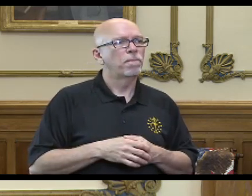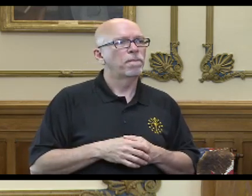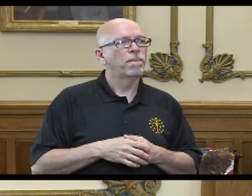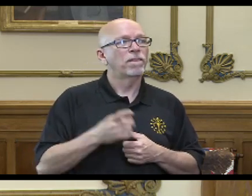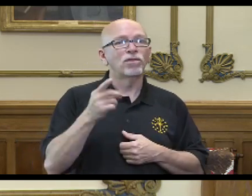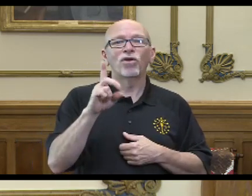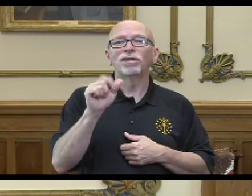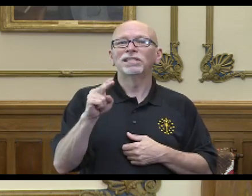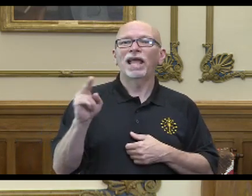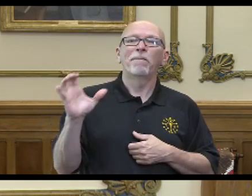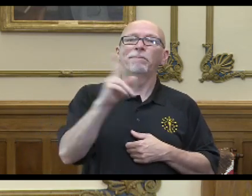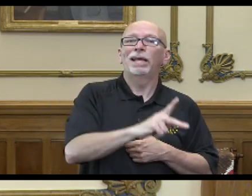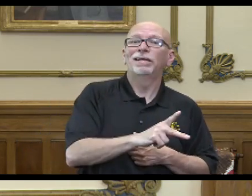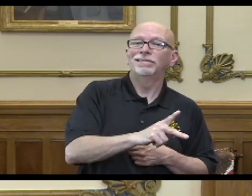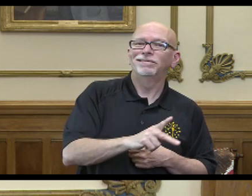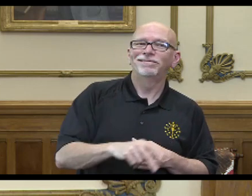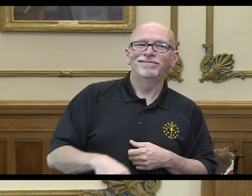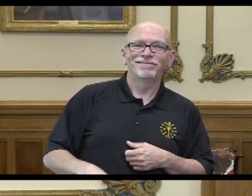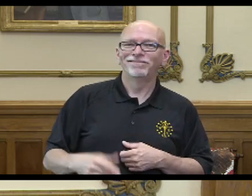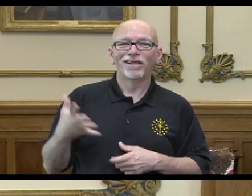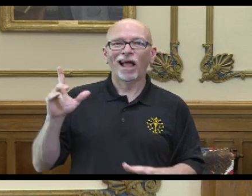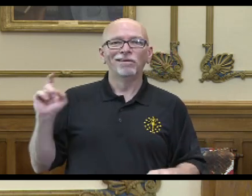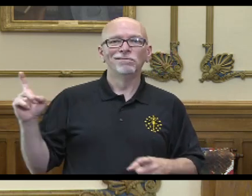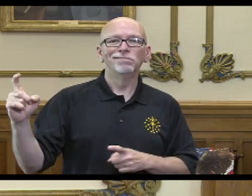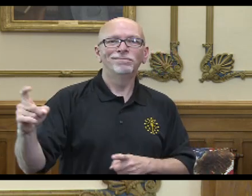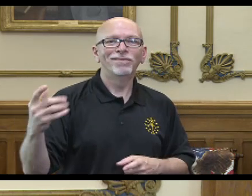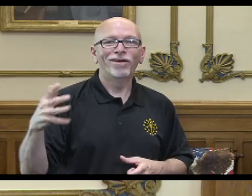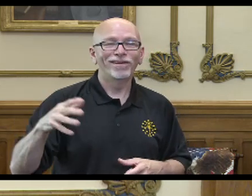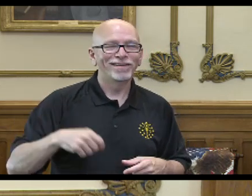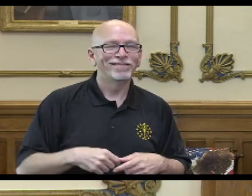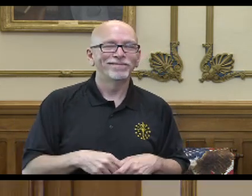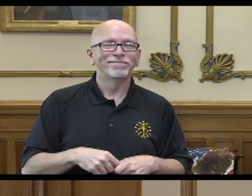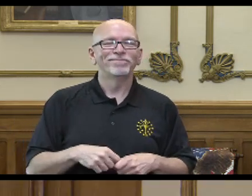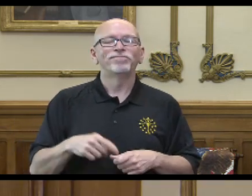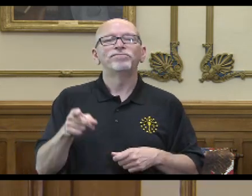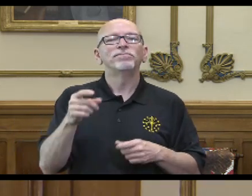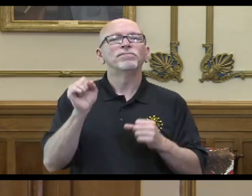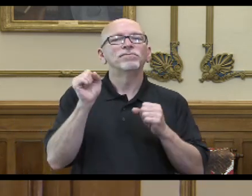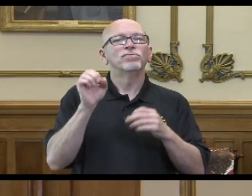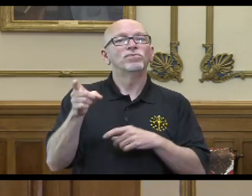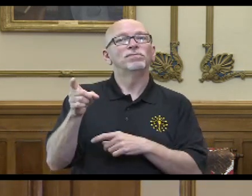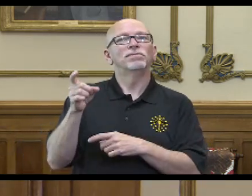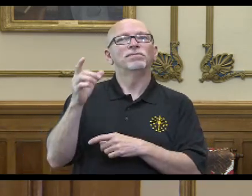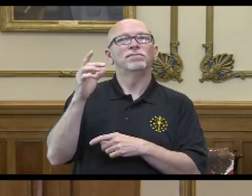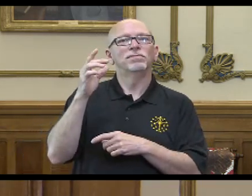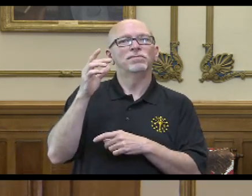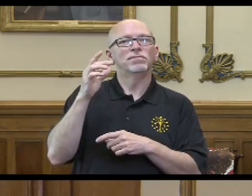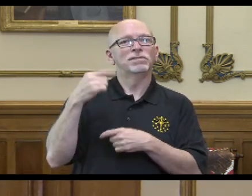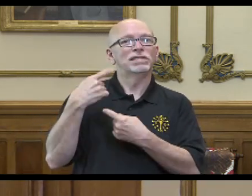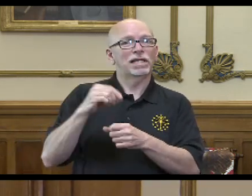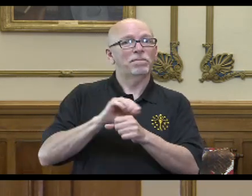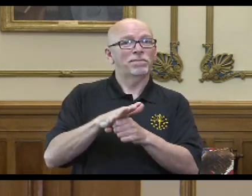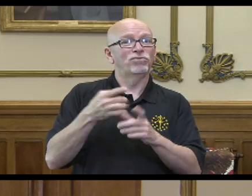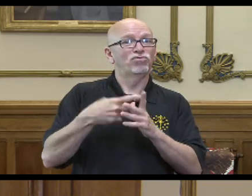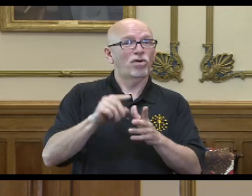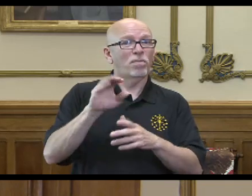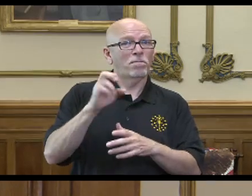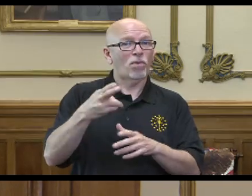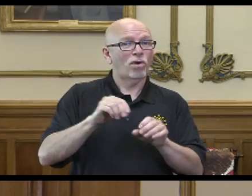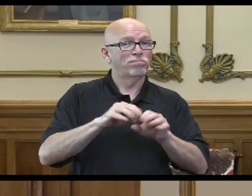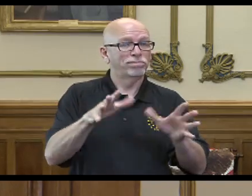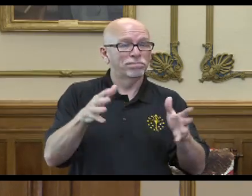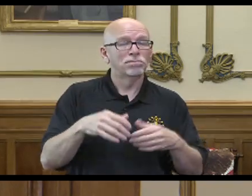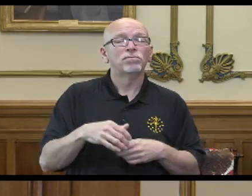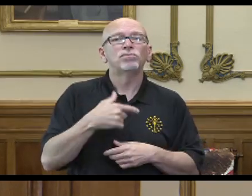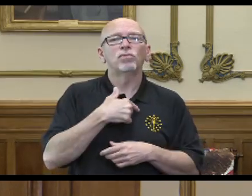Dr. Dan's. Sure. He's already there. I know. So since the pandemic started in March, we've